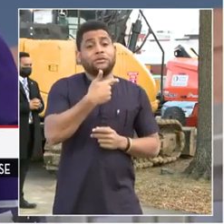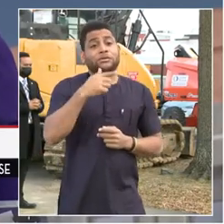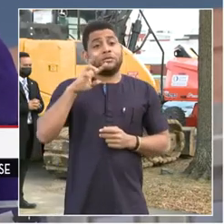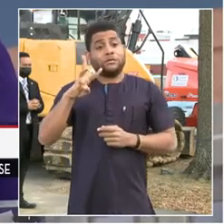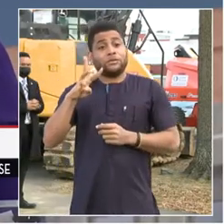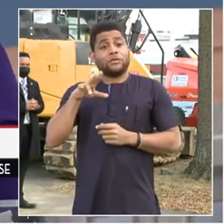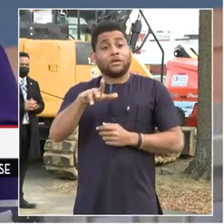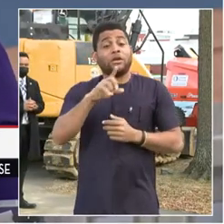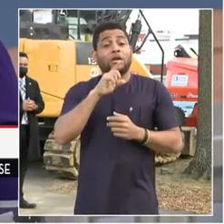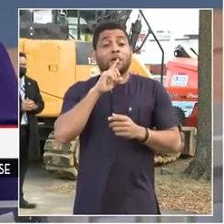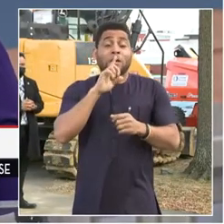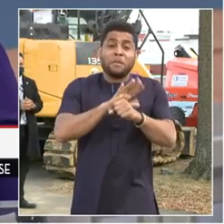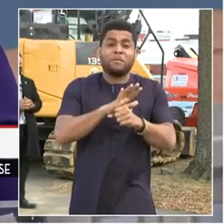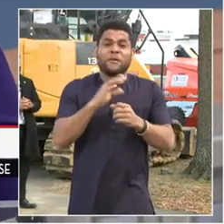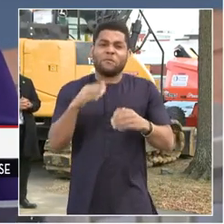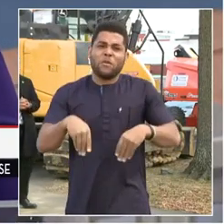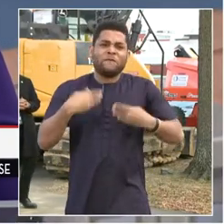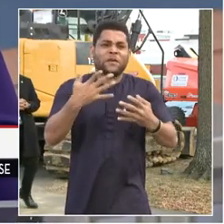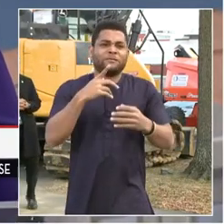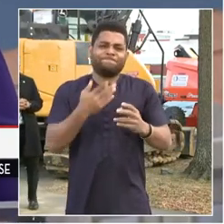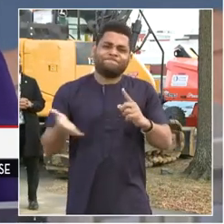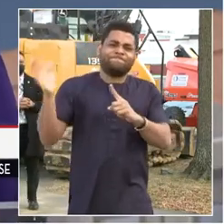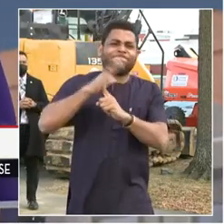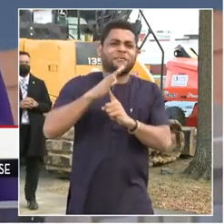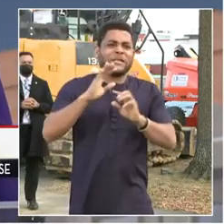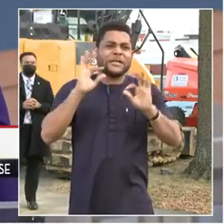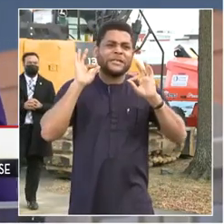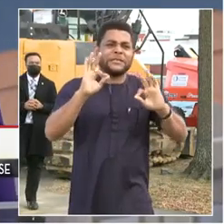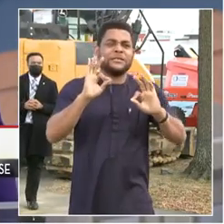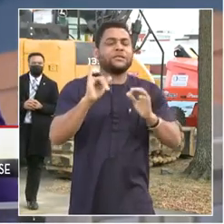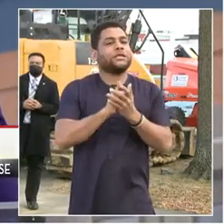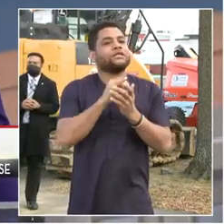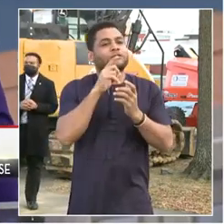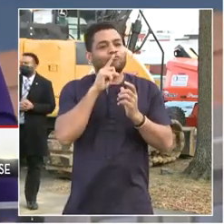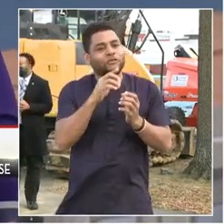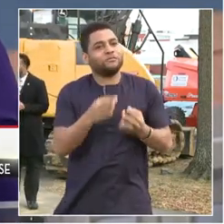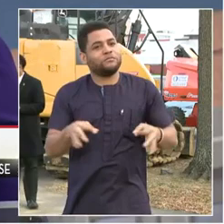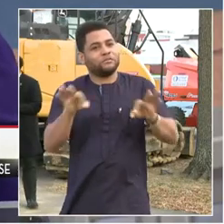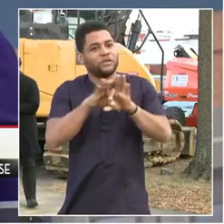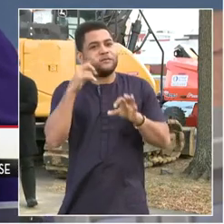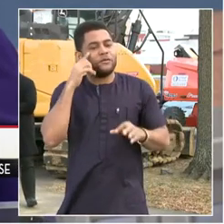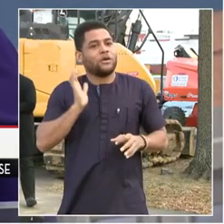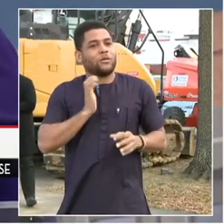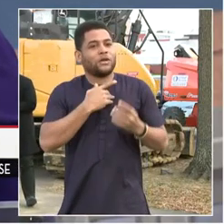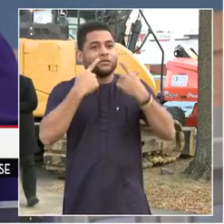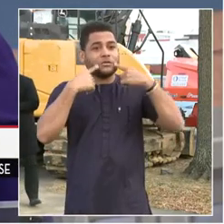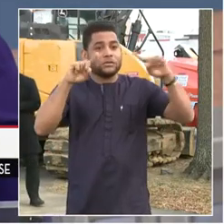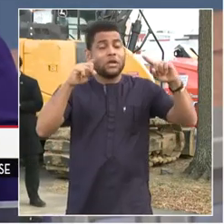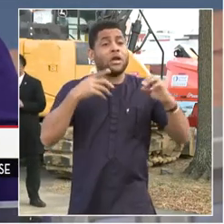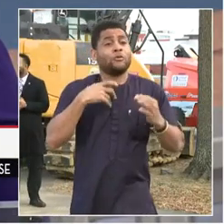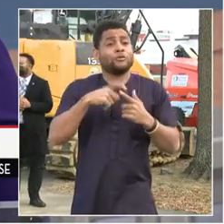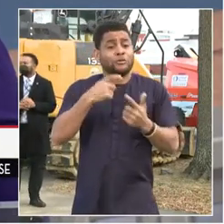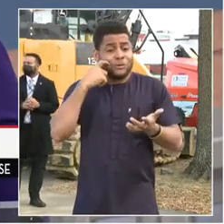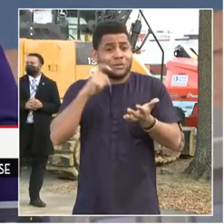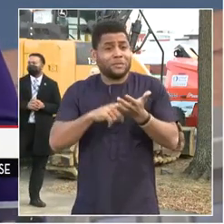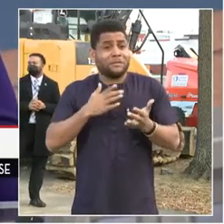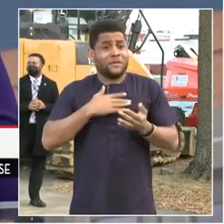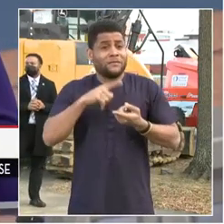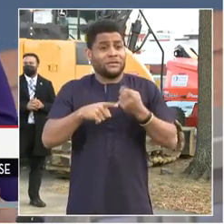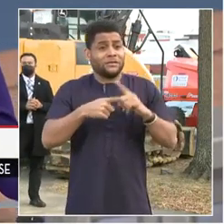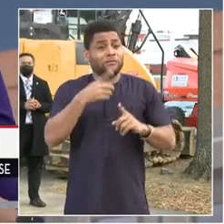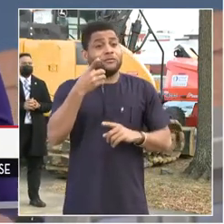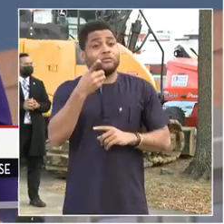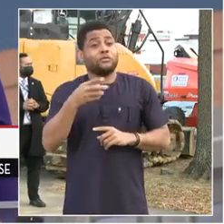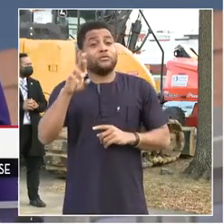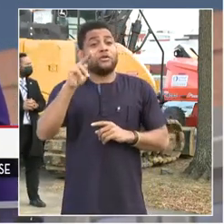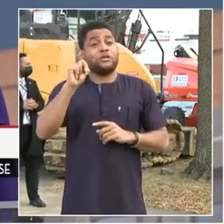excellence will be critical to our success. I also want to acknowledge my friend, Dr. Kurt Newman